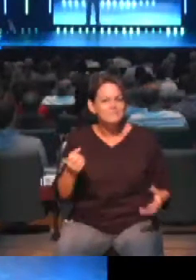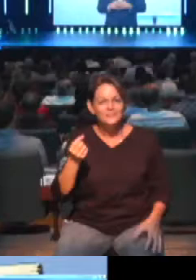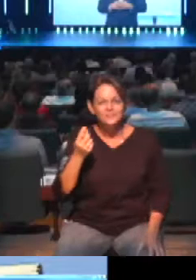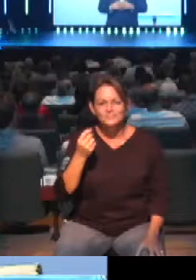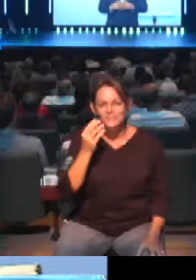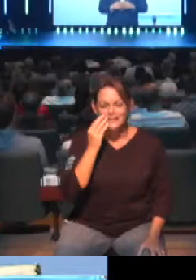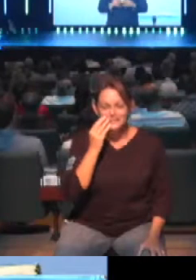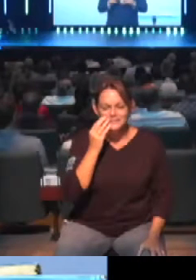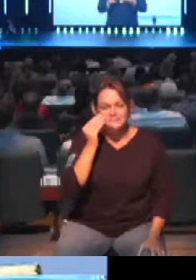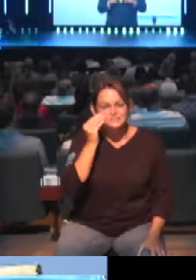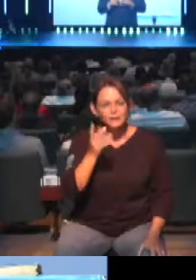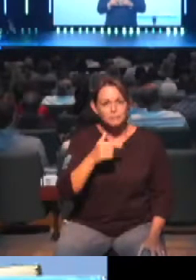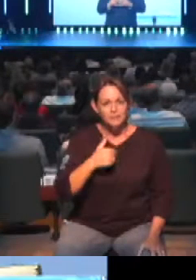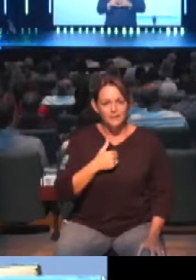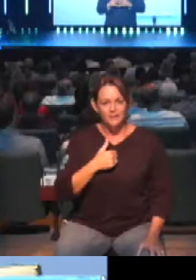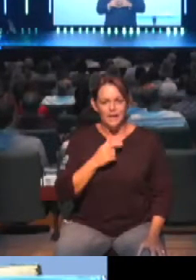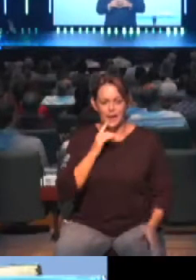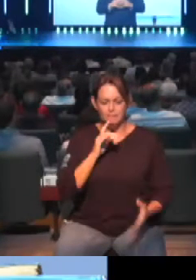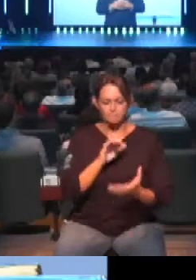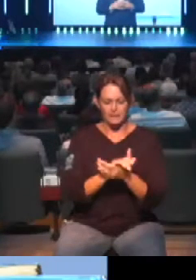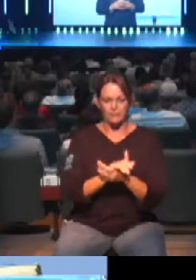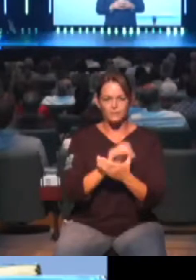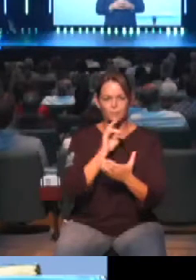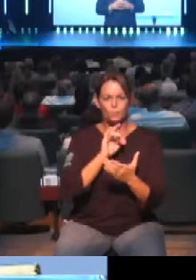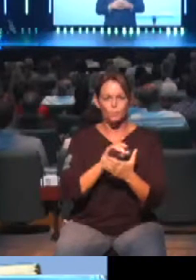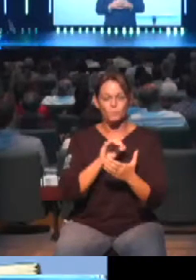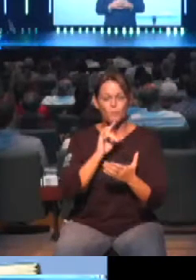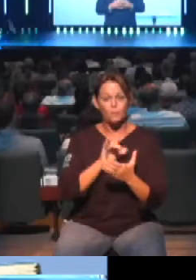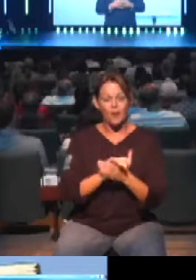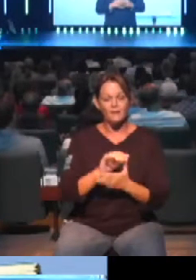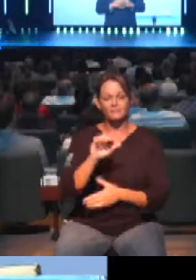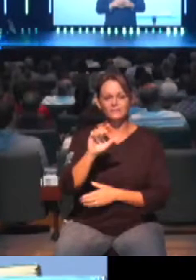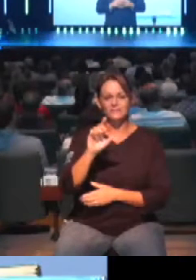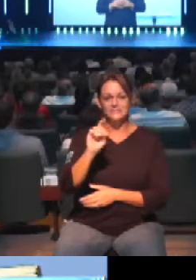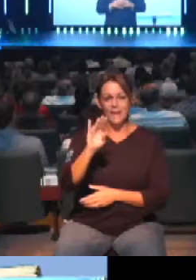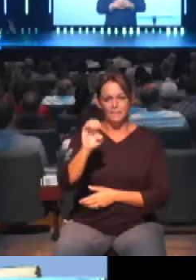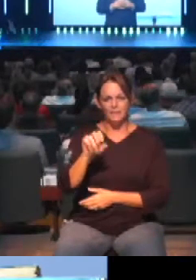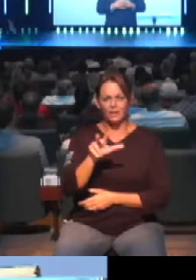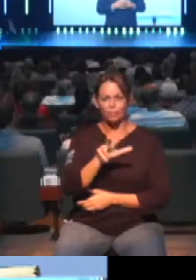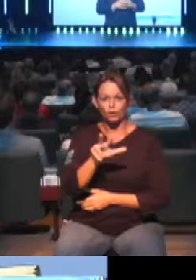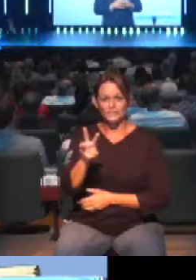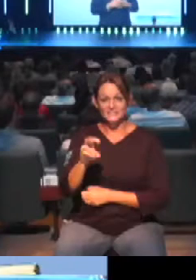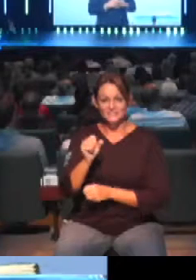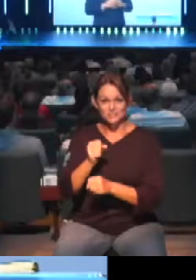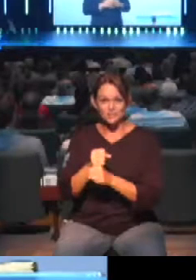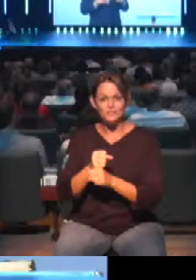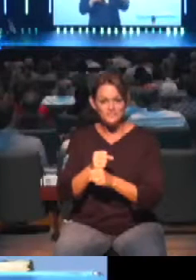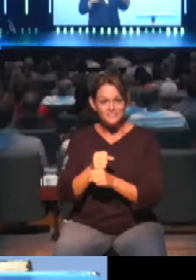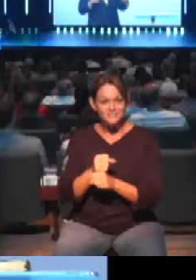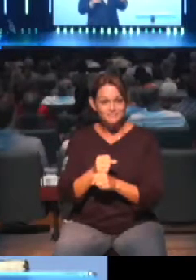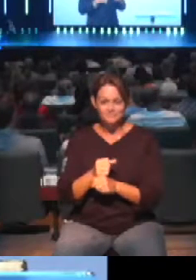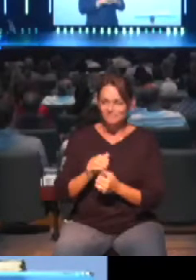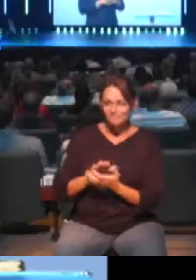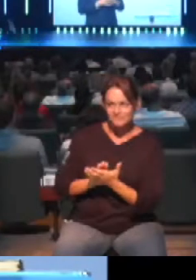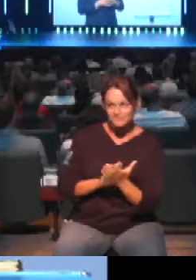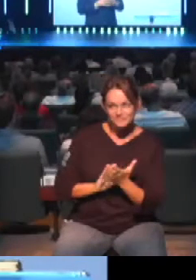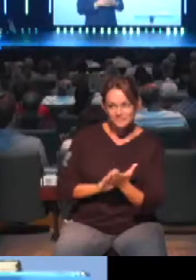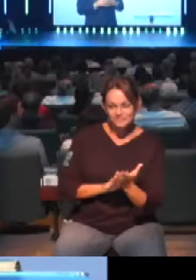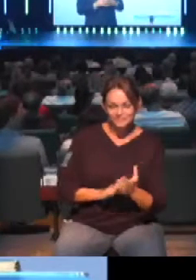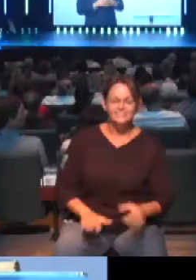that. But I've been married to Debbie for 36 years, and we have, so thank you.